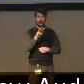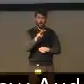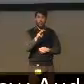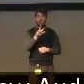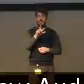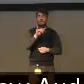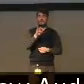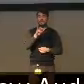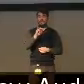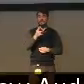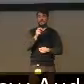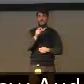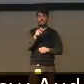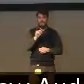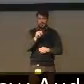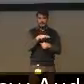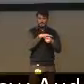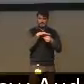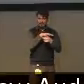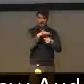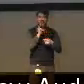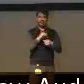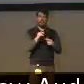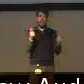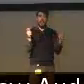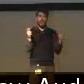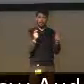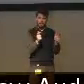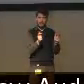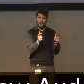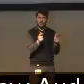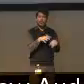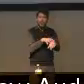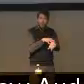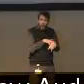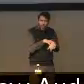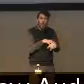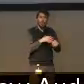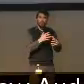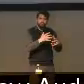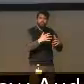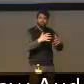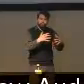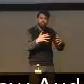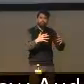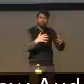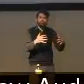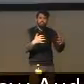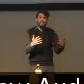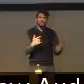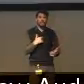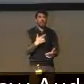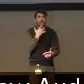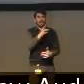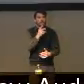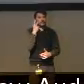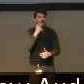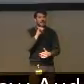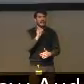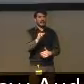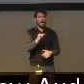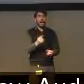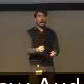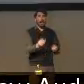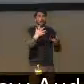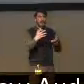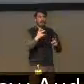slower rate of increase. And so we've been fortunate there that we've seen that doubling time increase. Things that we've been